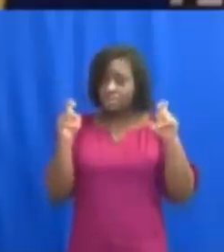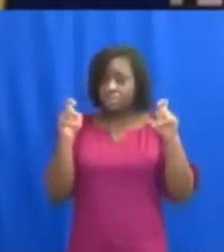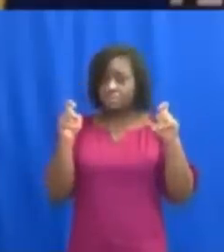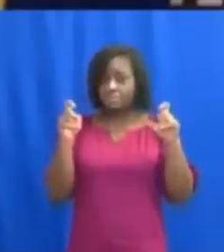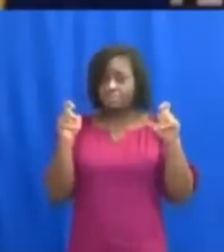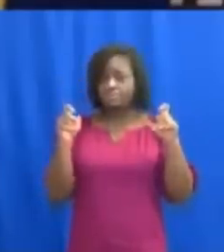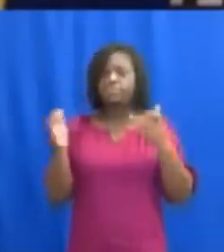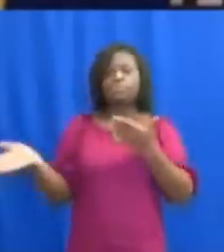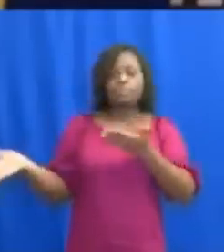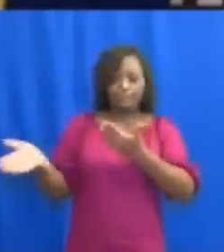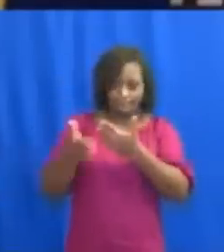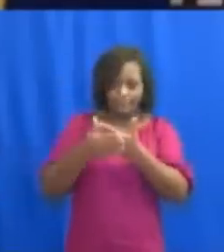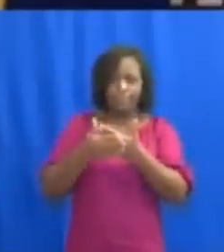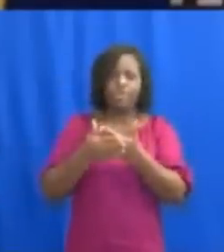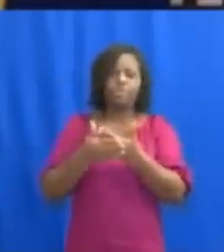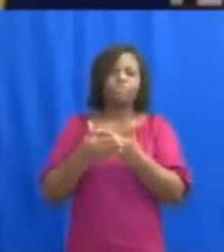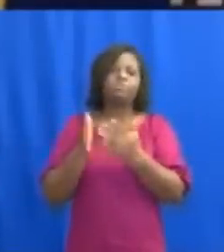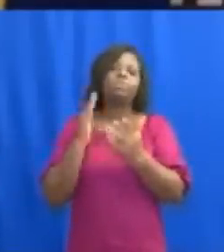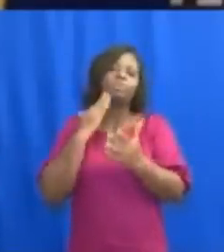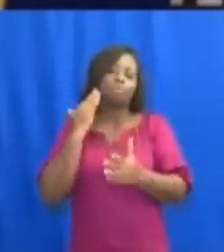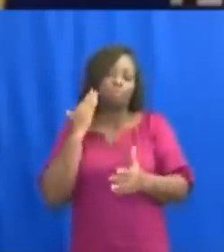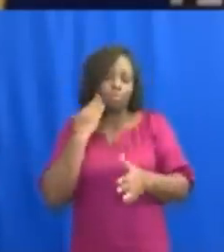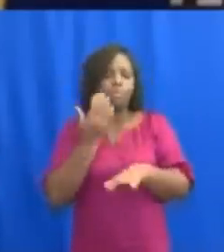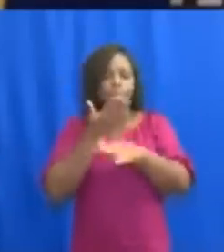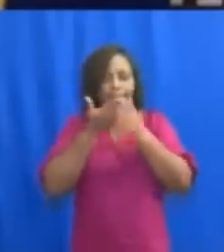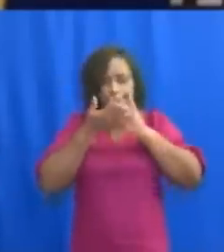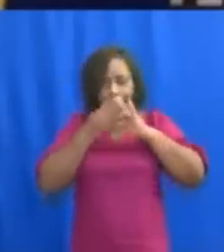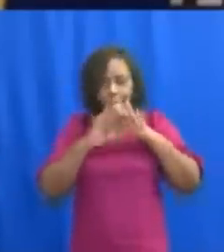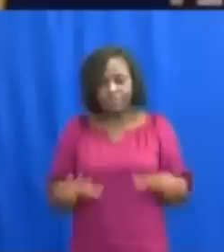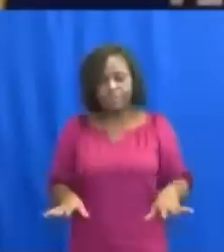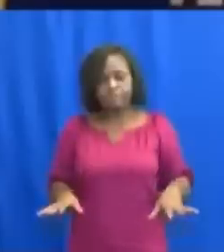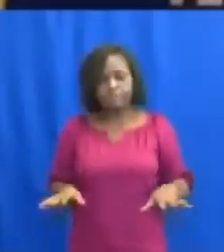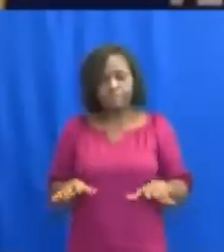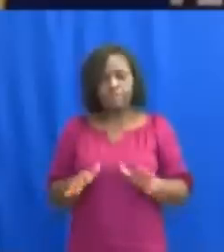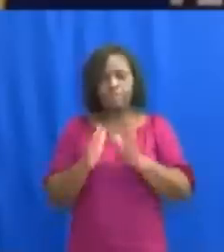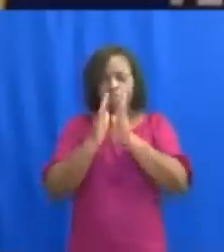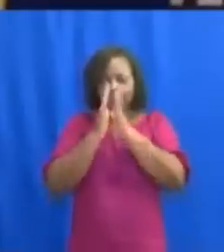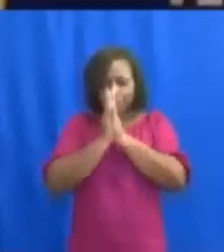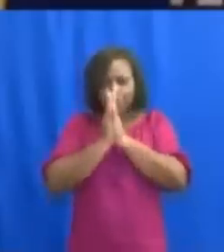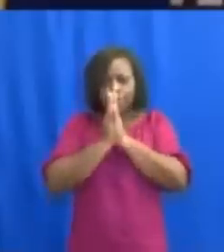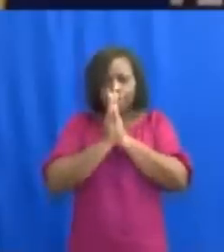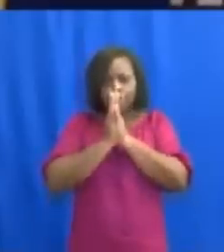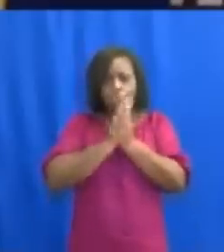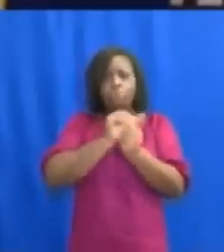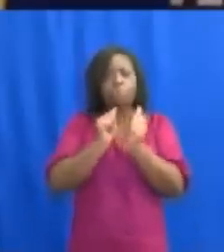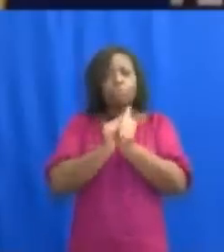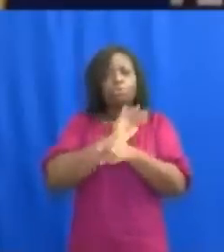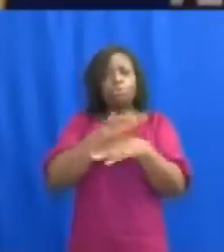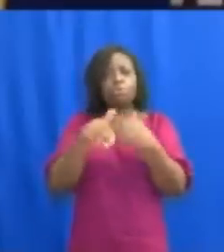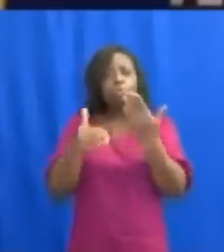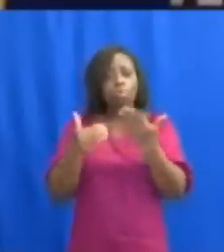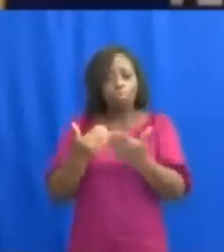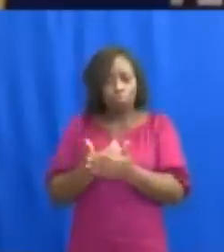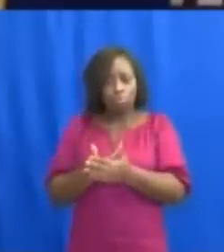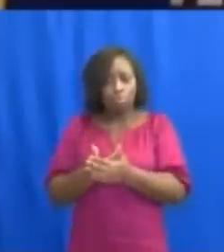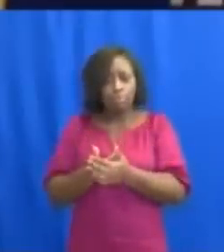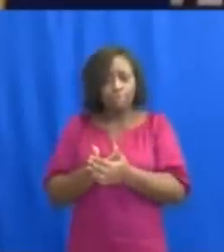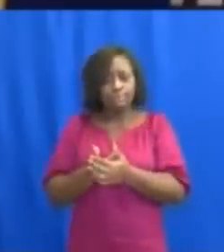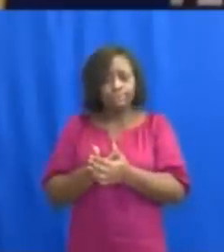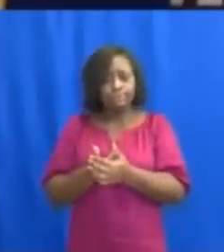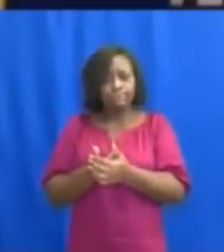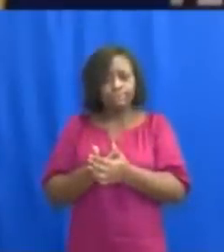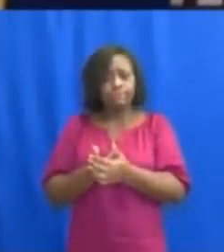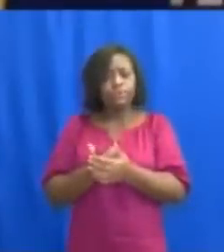wɔn asane aba fie asomdwee mu bere mpaebɔ ɛta wɔn nyinaa akyi na